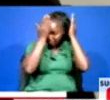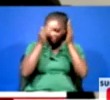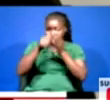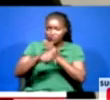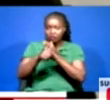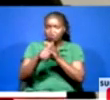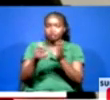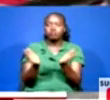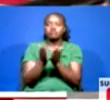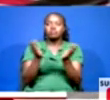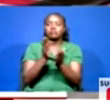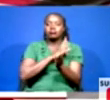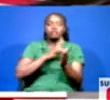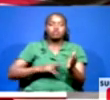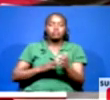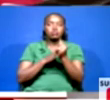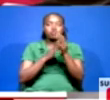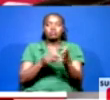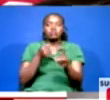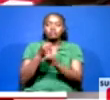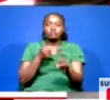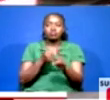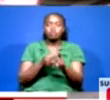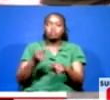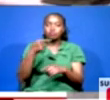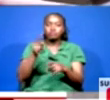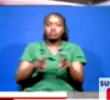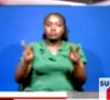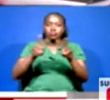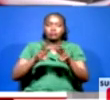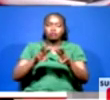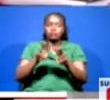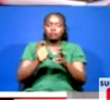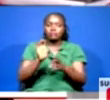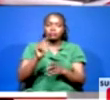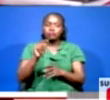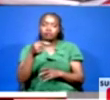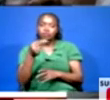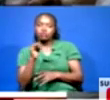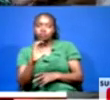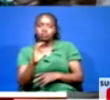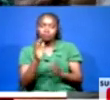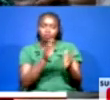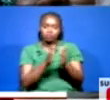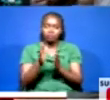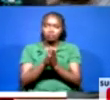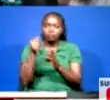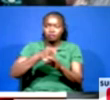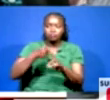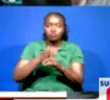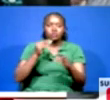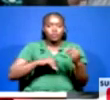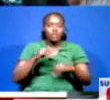religious leaders to take the lead in imparting the right values and ethics as a strategy to fight corruption. The church is the voice